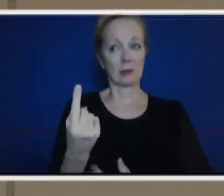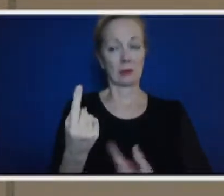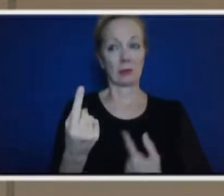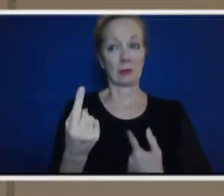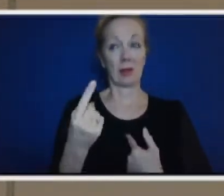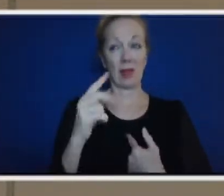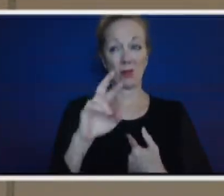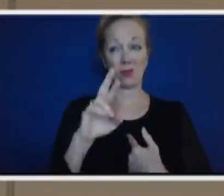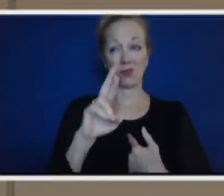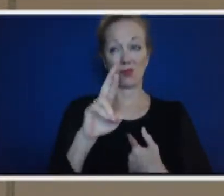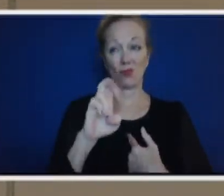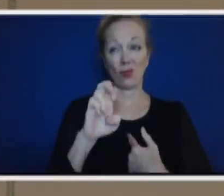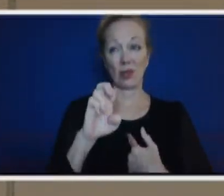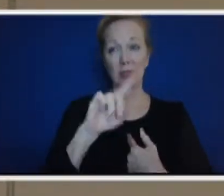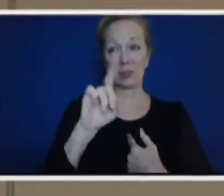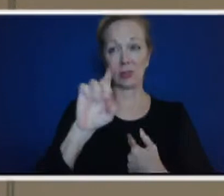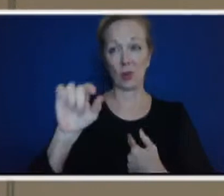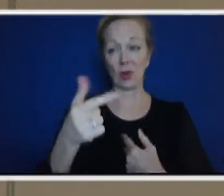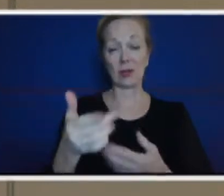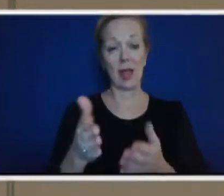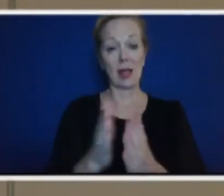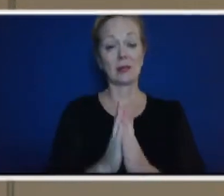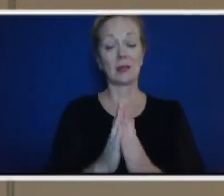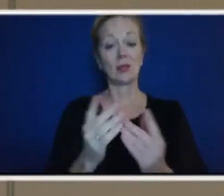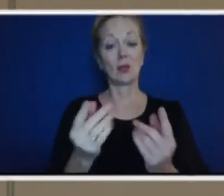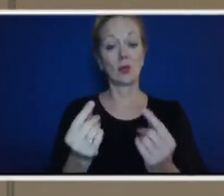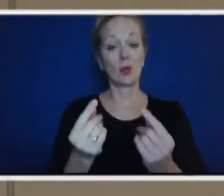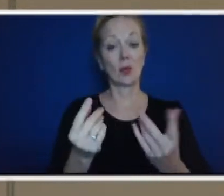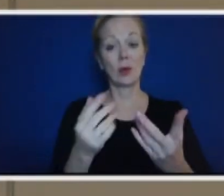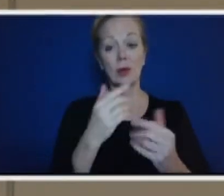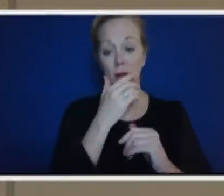is asking to do.